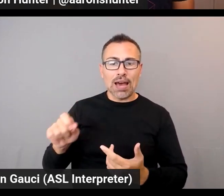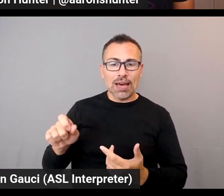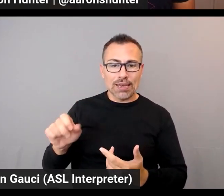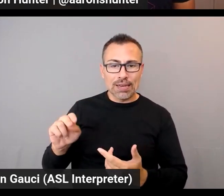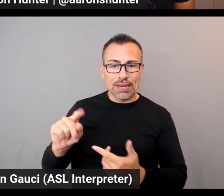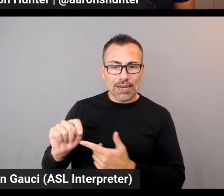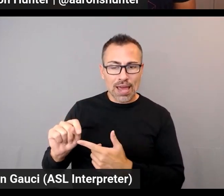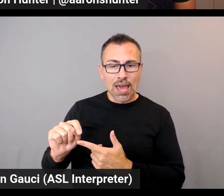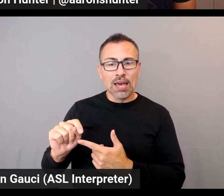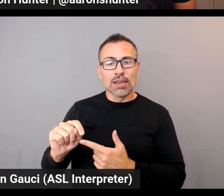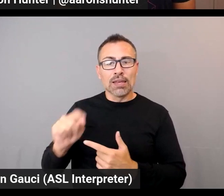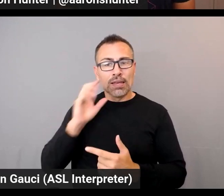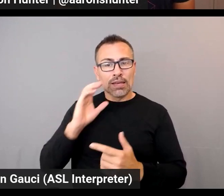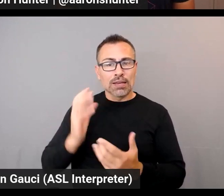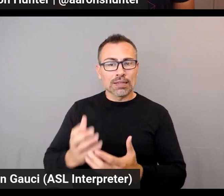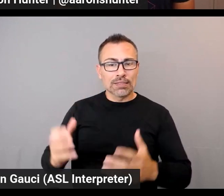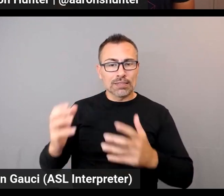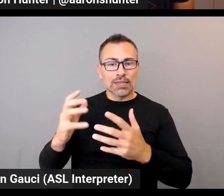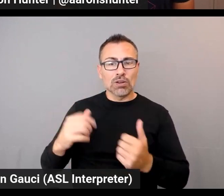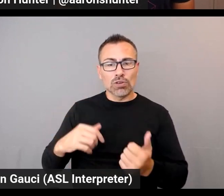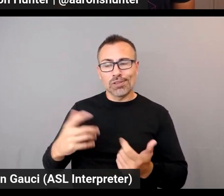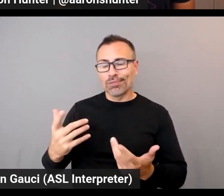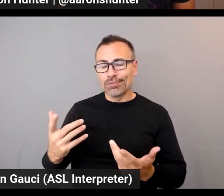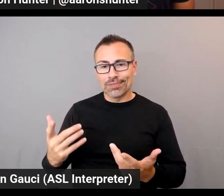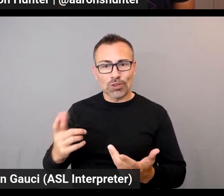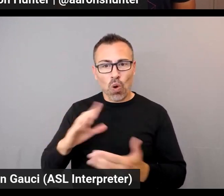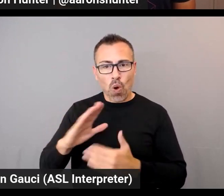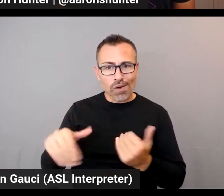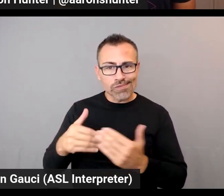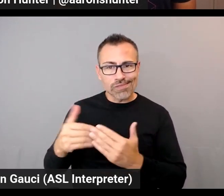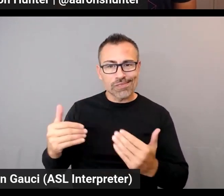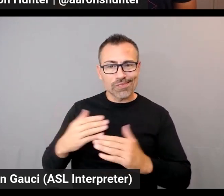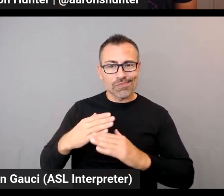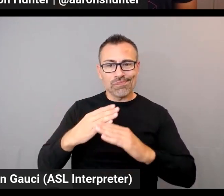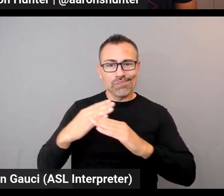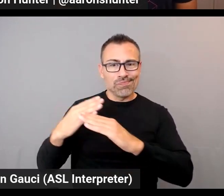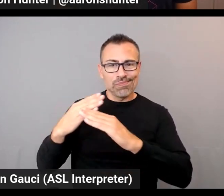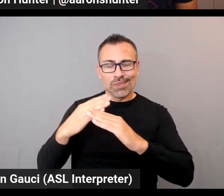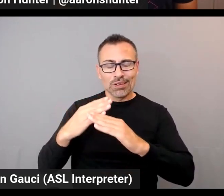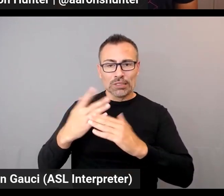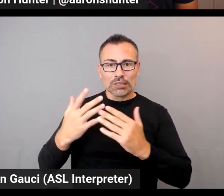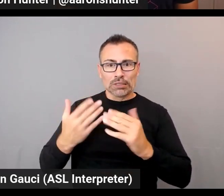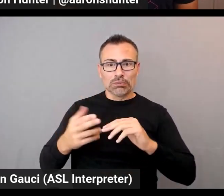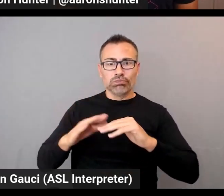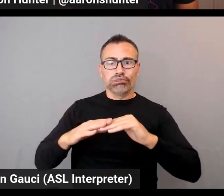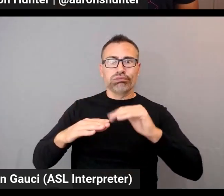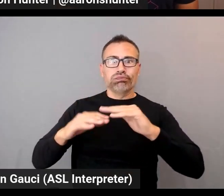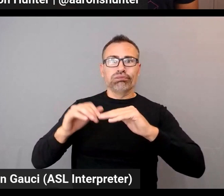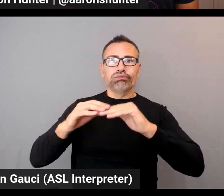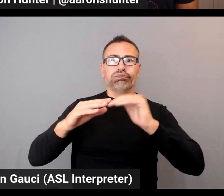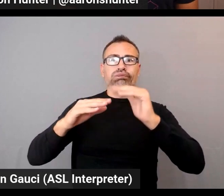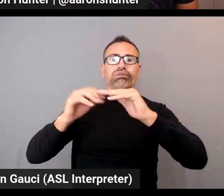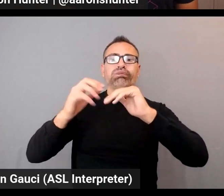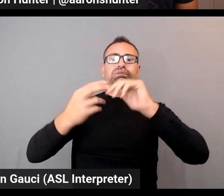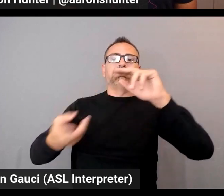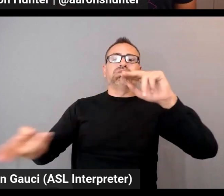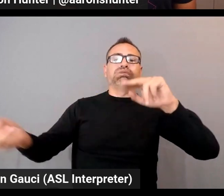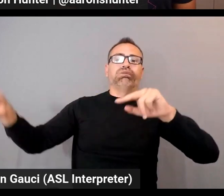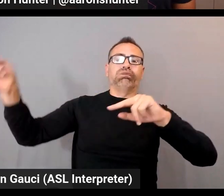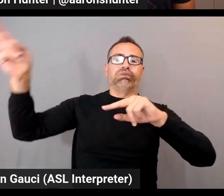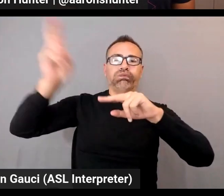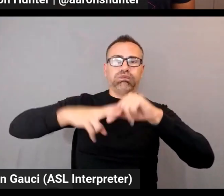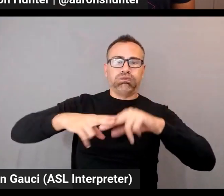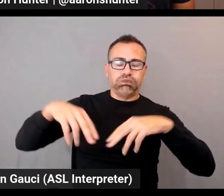learning barriers continue to add up. So you can see there's many, many layers to this challenge. If I have an application sitting in